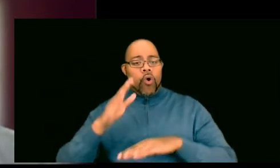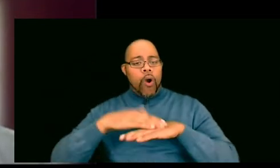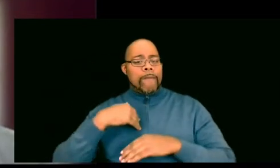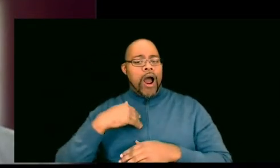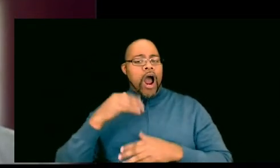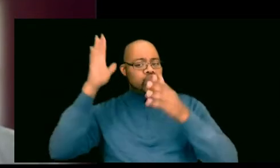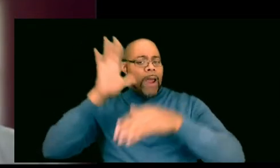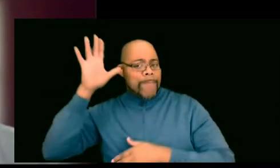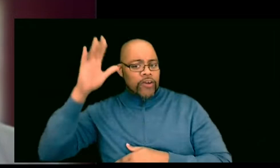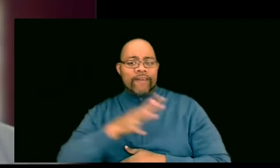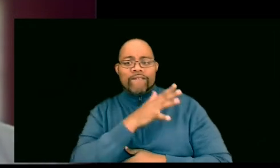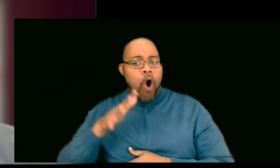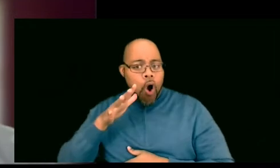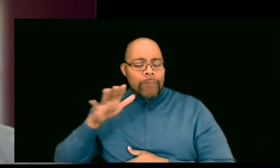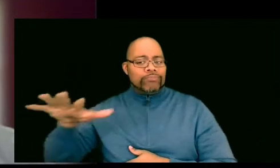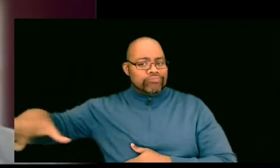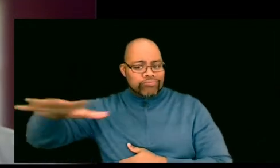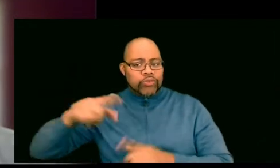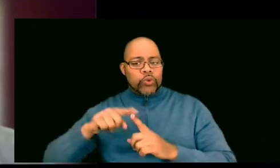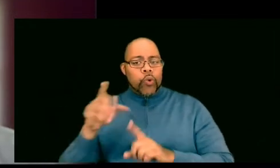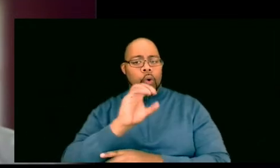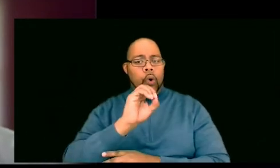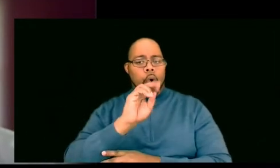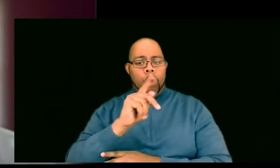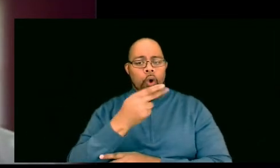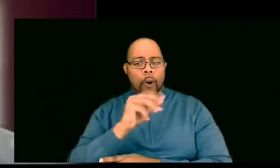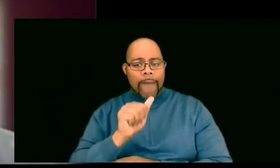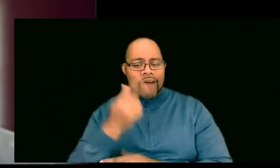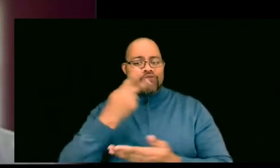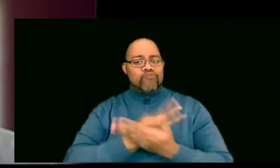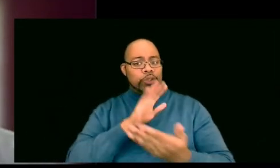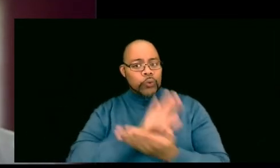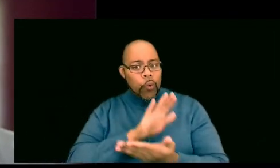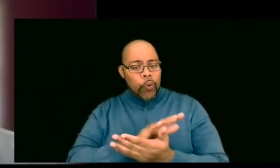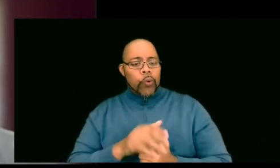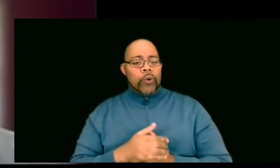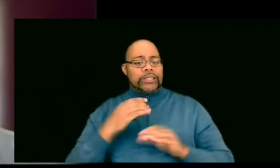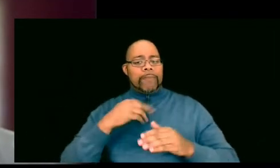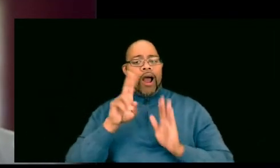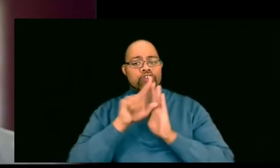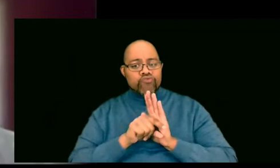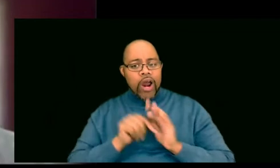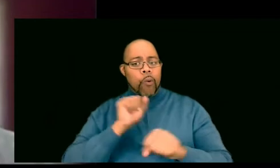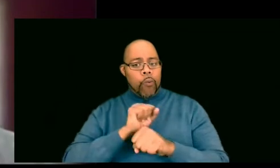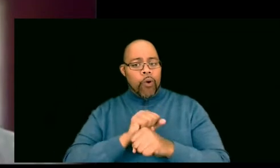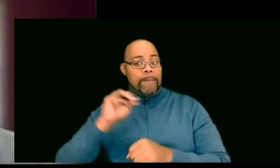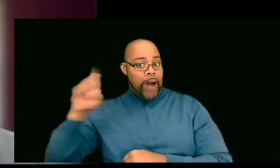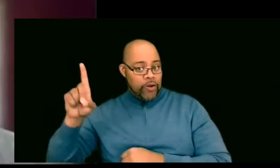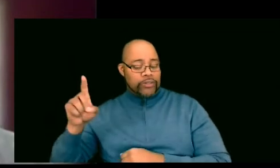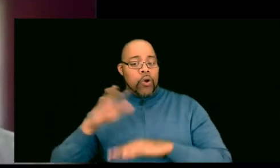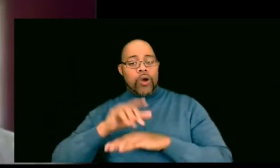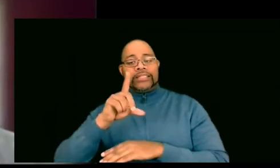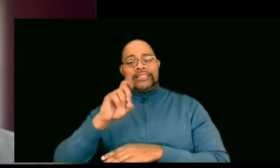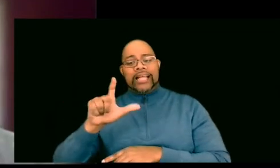Carolina, on my grandparents' farm, to Oklahoma for graduate school. I did my undergraduate work